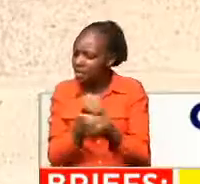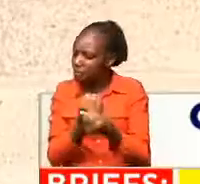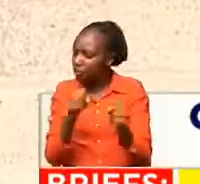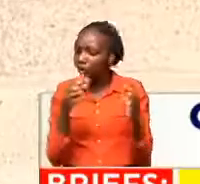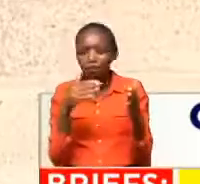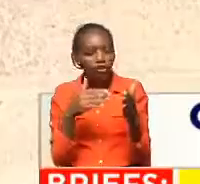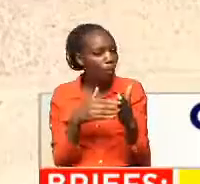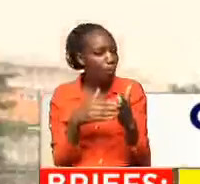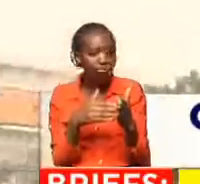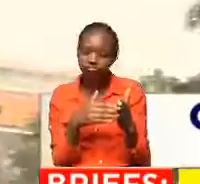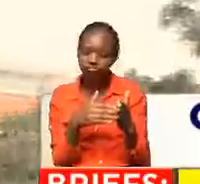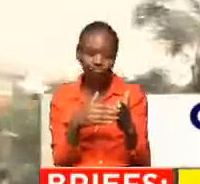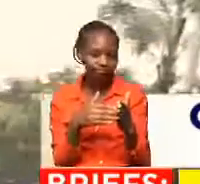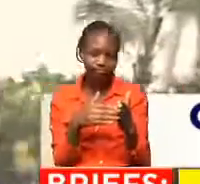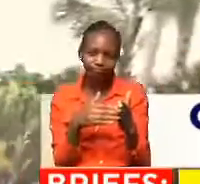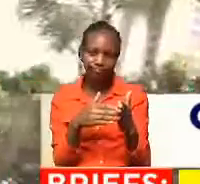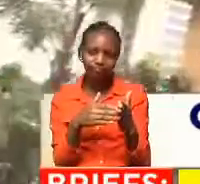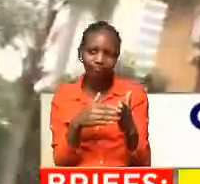will never be closed.